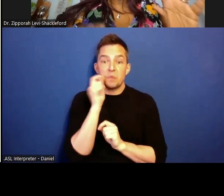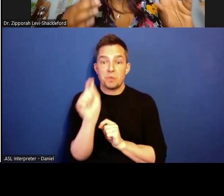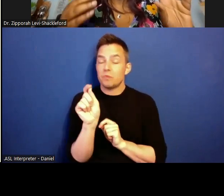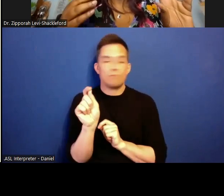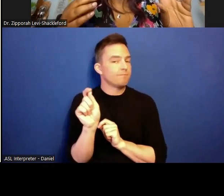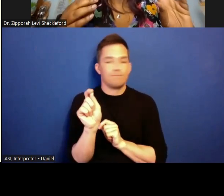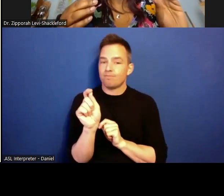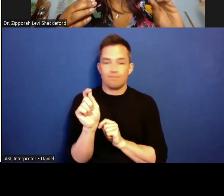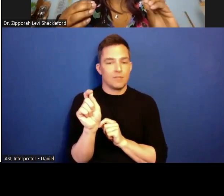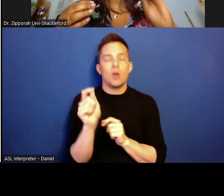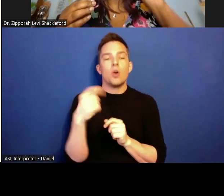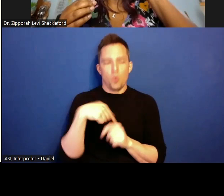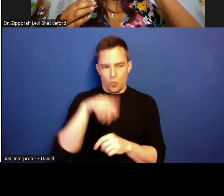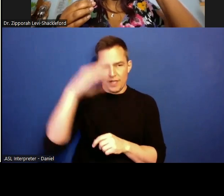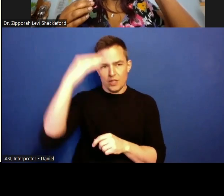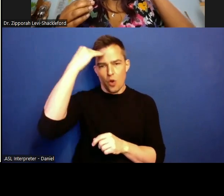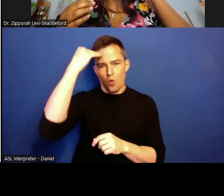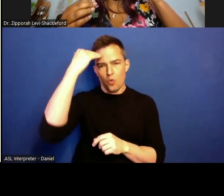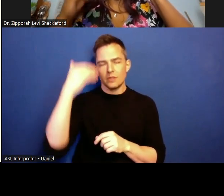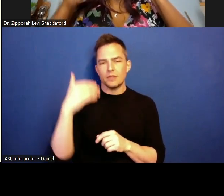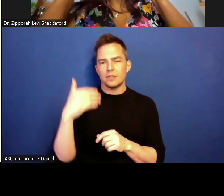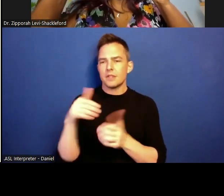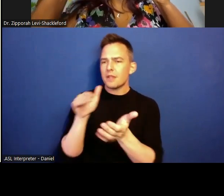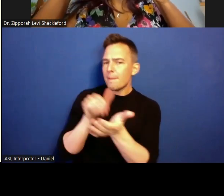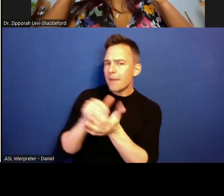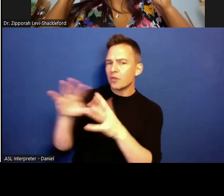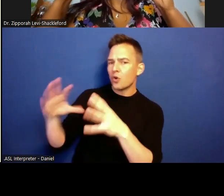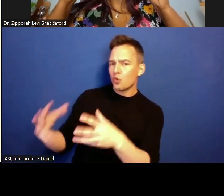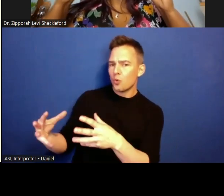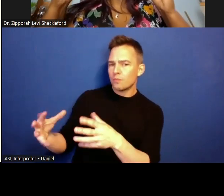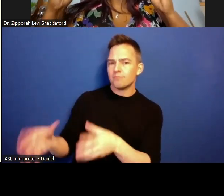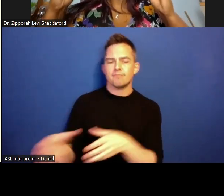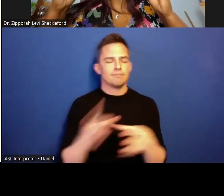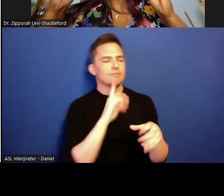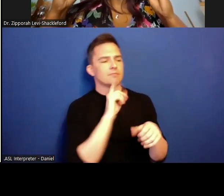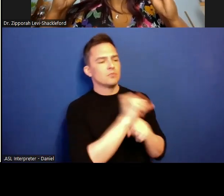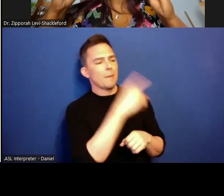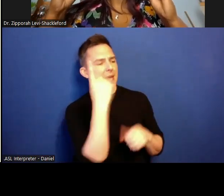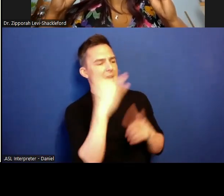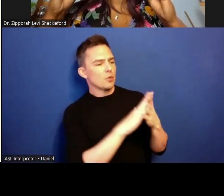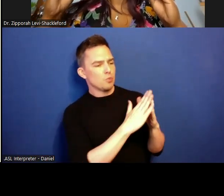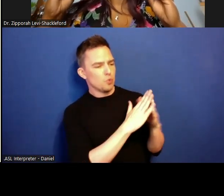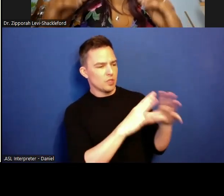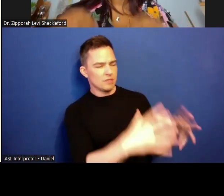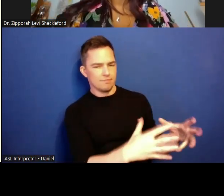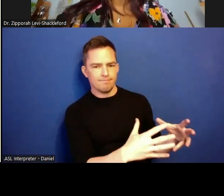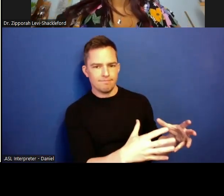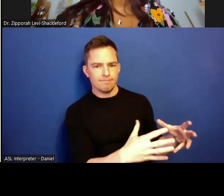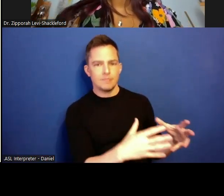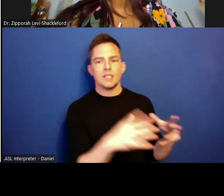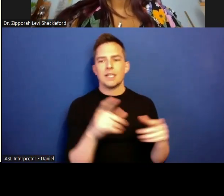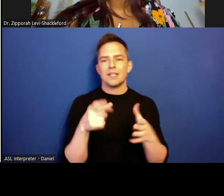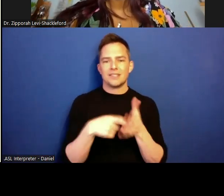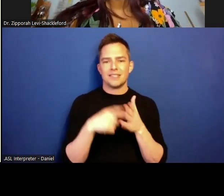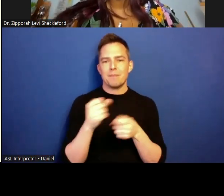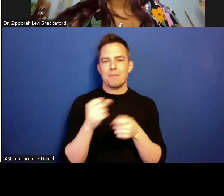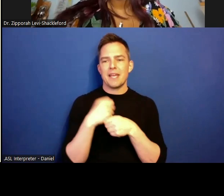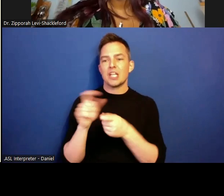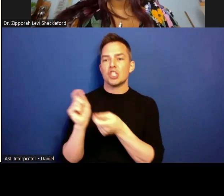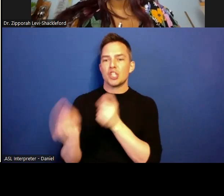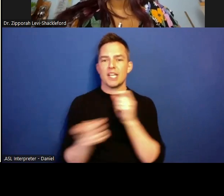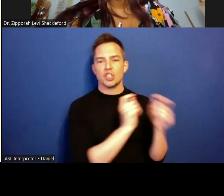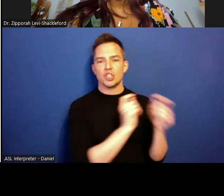that we have like the medical group, and then we have the actual Black community that needs to make some changes for us to actually see